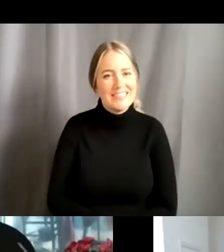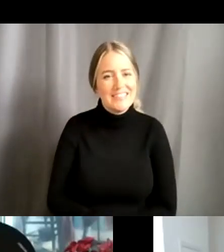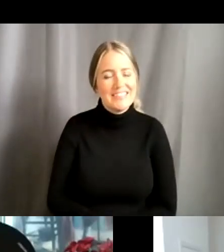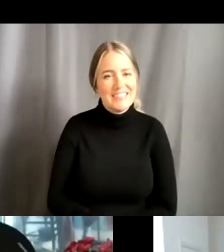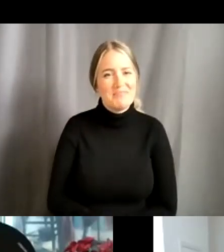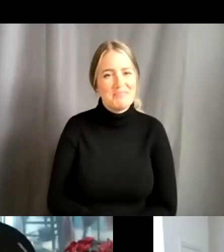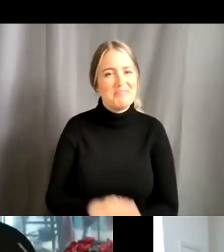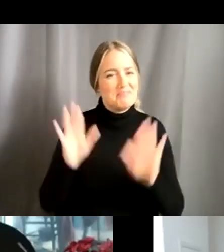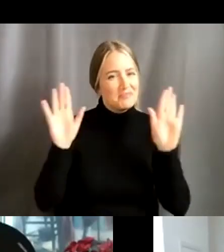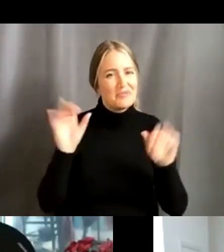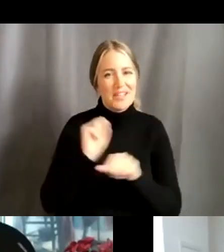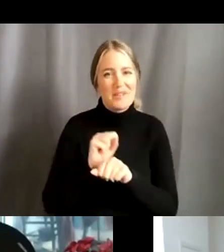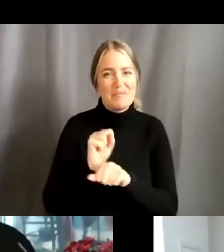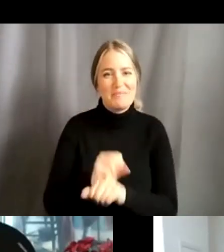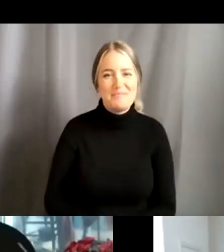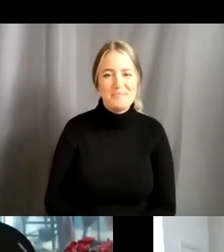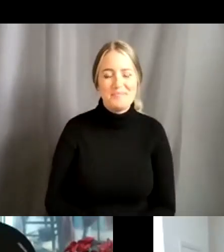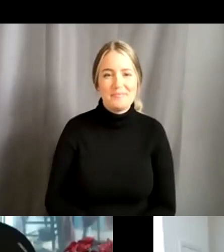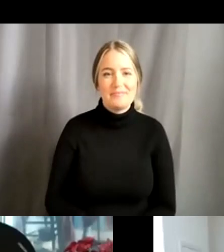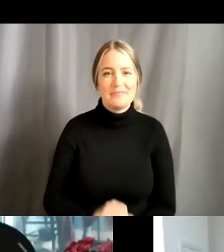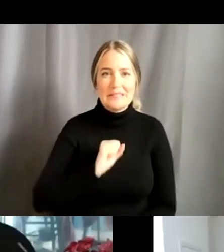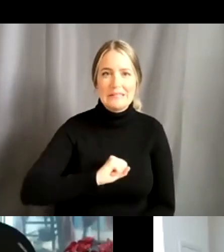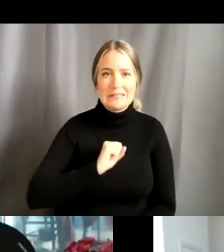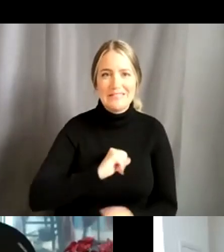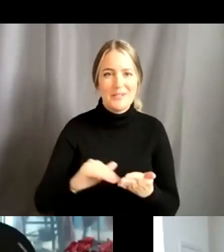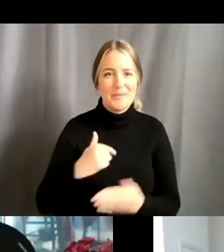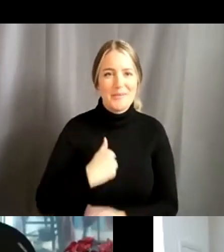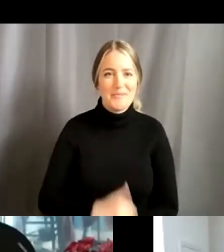So great job. Excuse me.